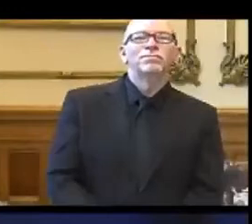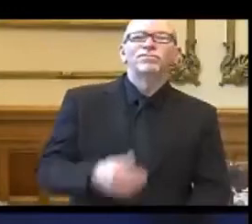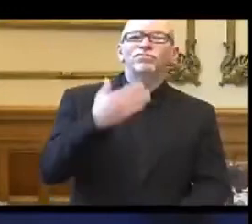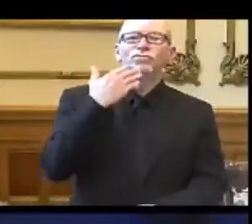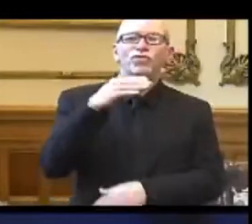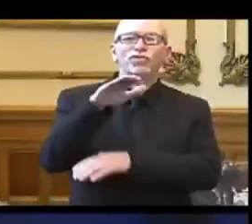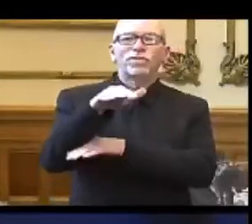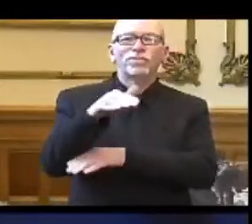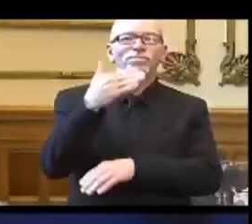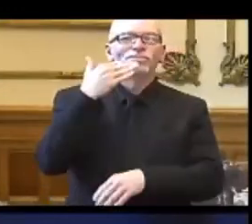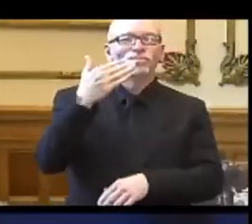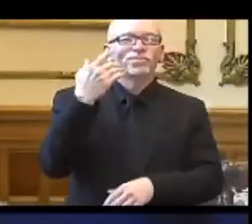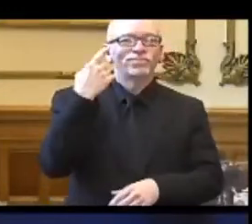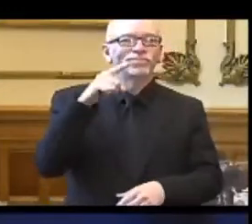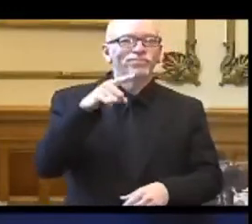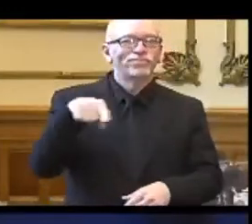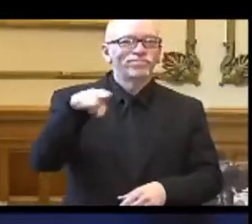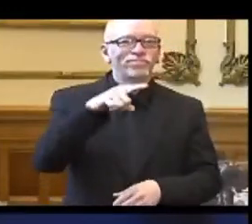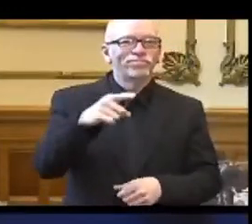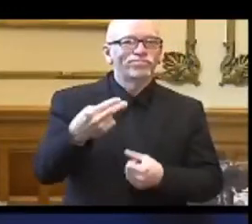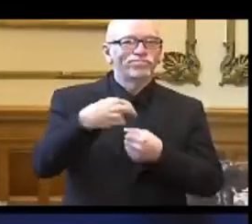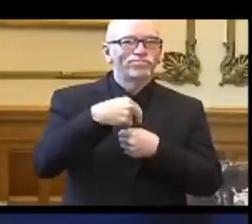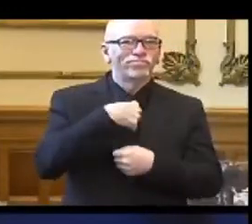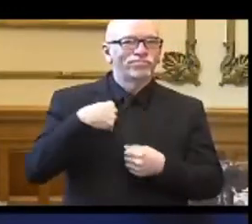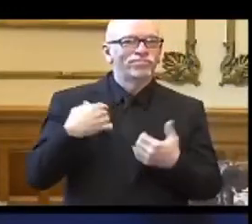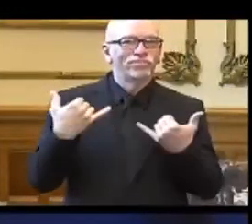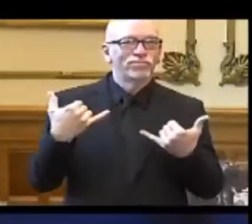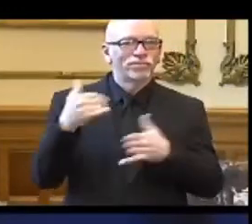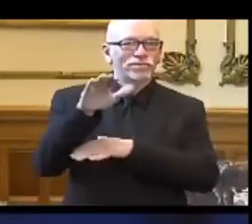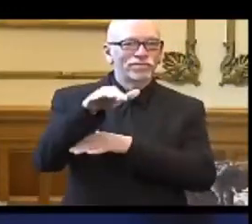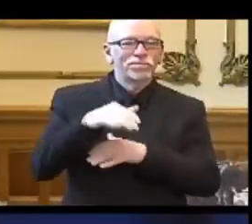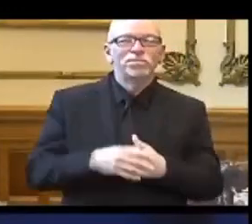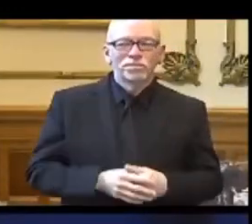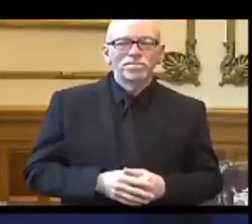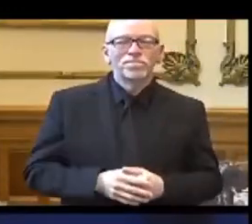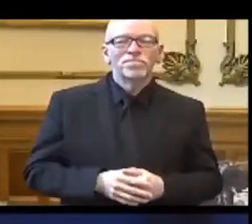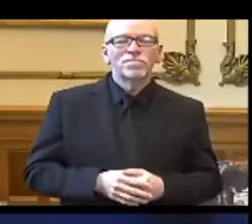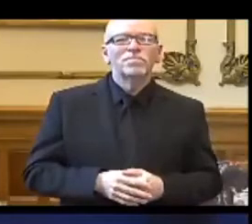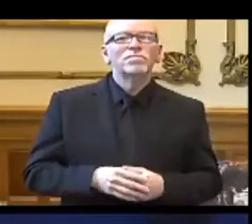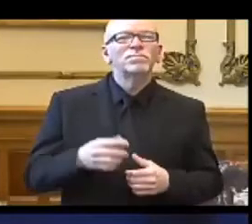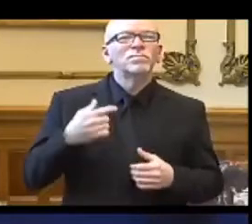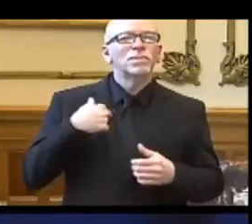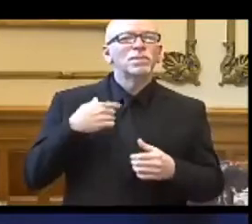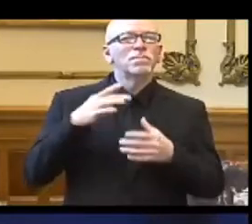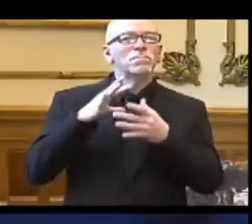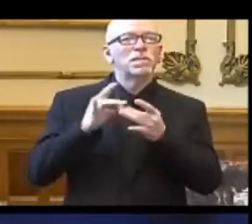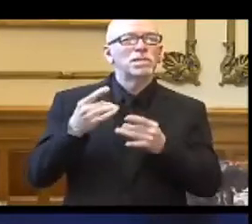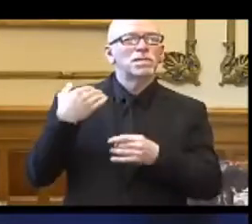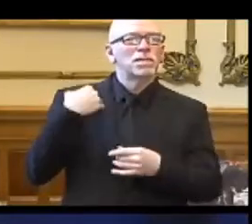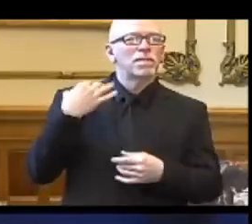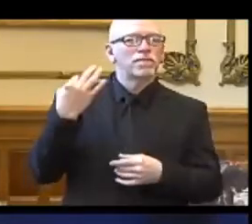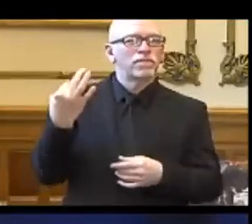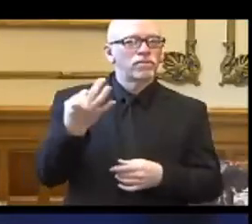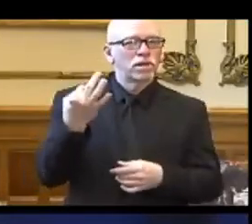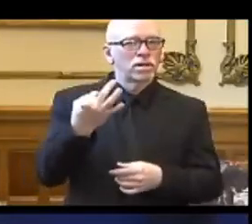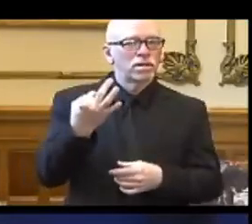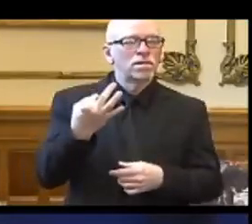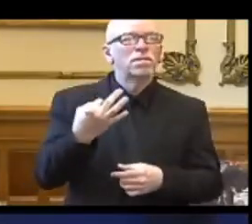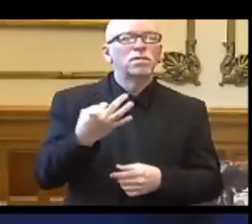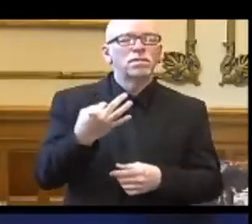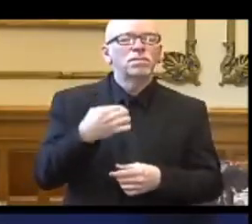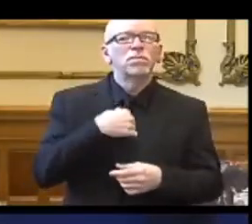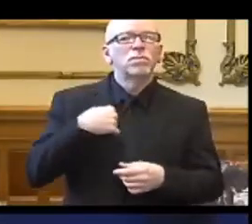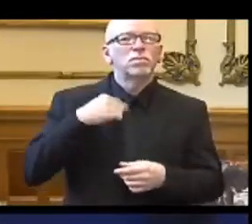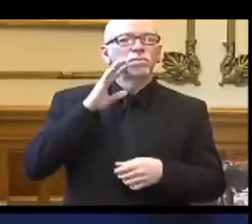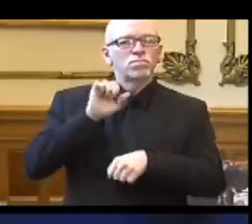Good afternoon. Thank you for being with us this afternoon. As I mentioned last Friday, we were going to